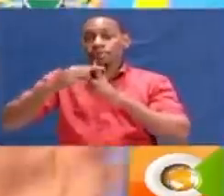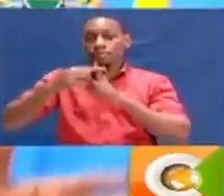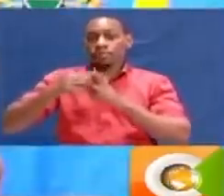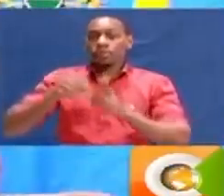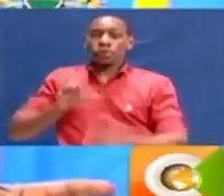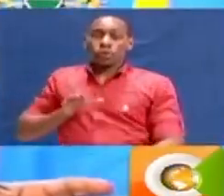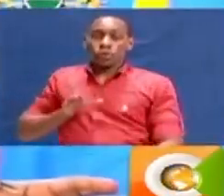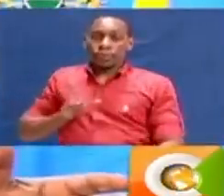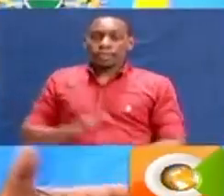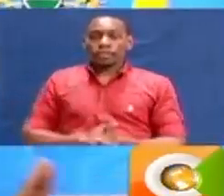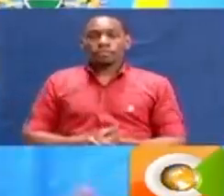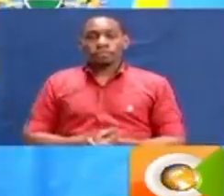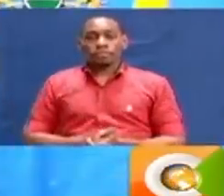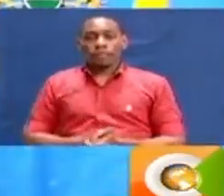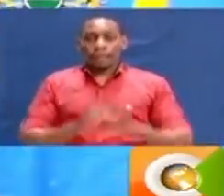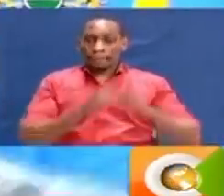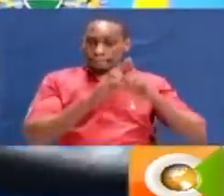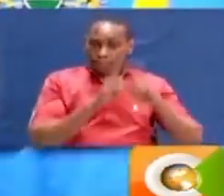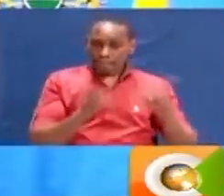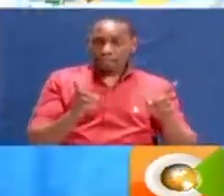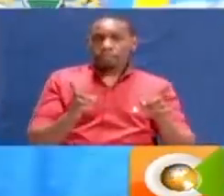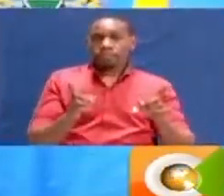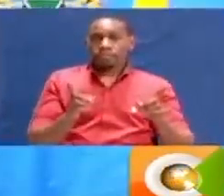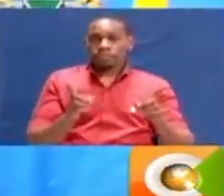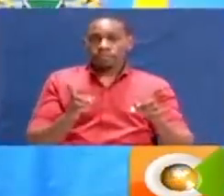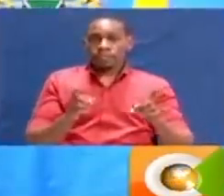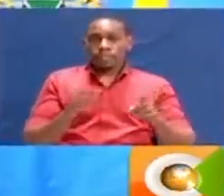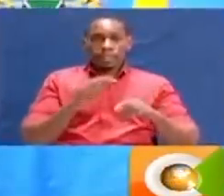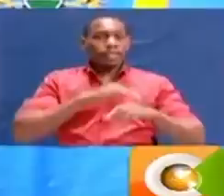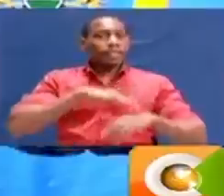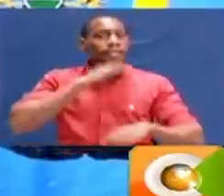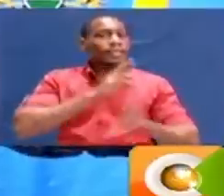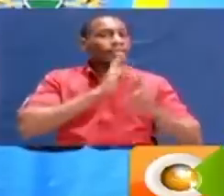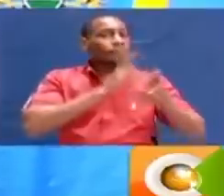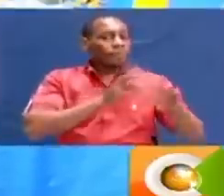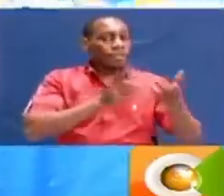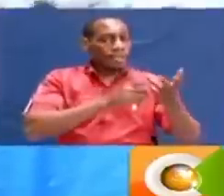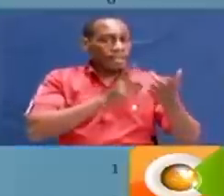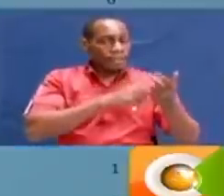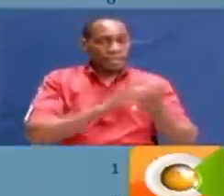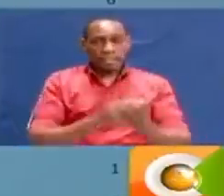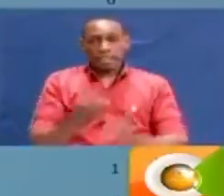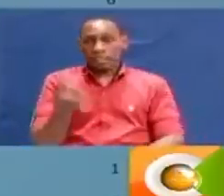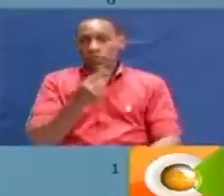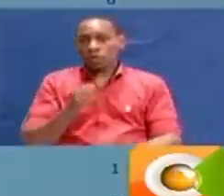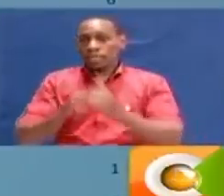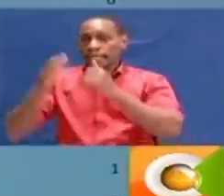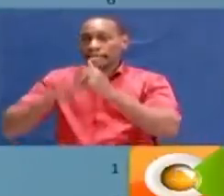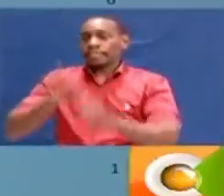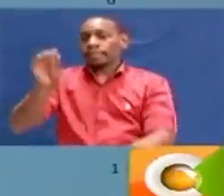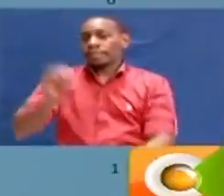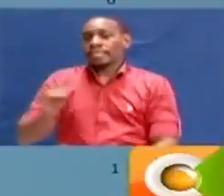comes to the death figures, only 19% of the people who have passed on, out of the